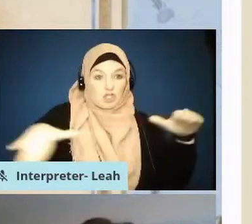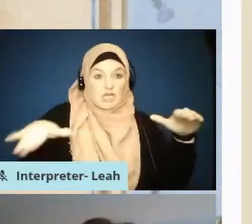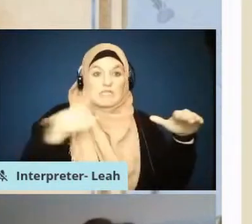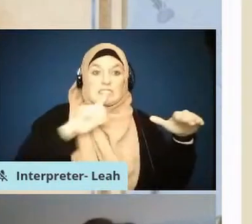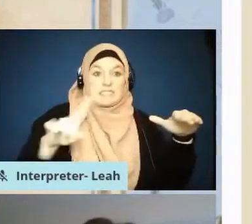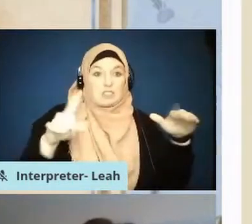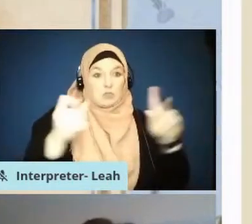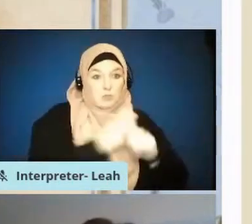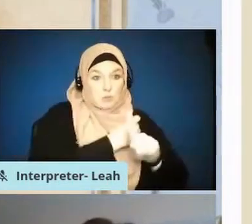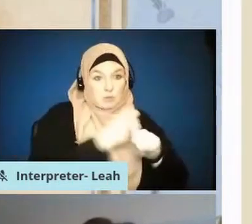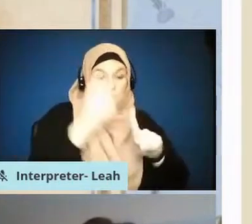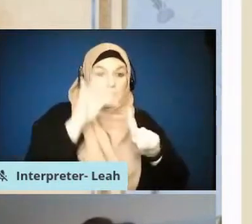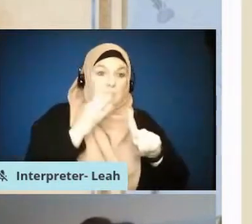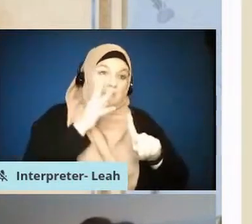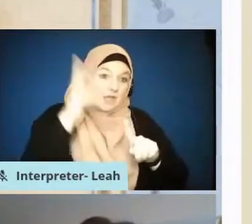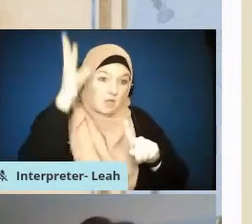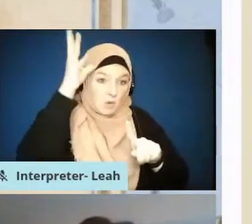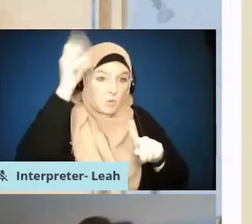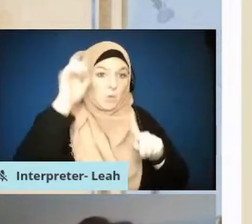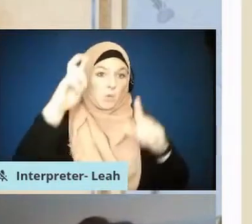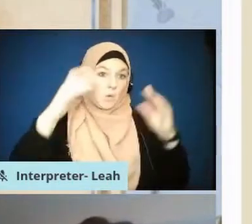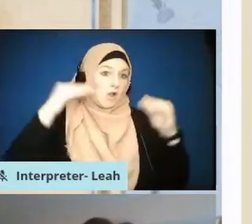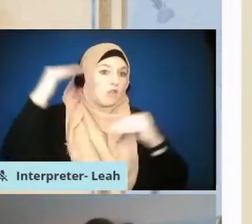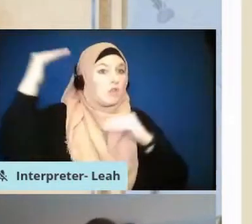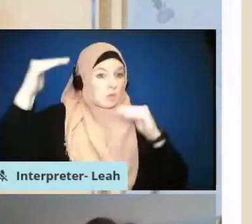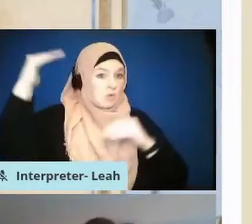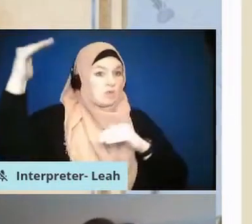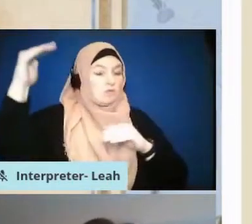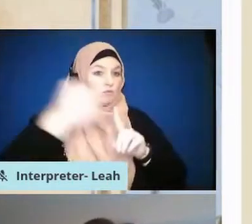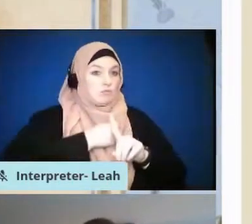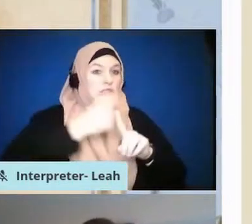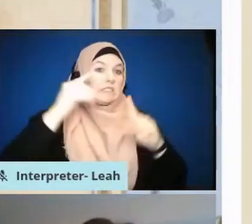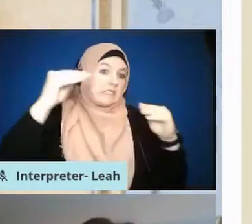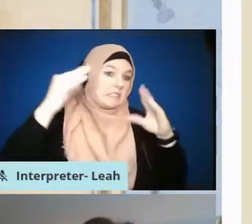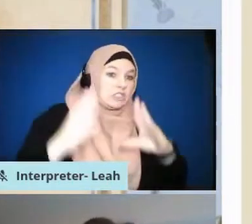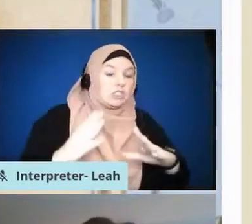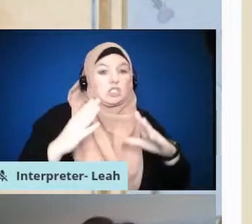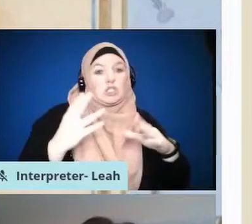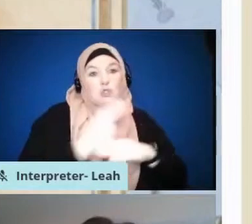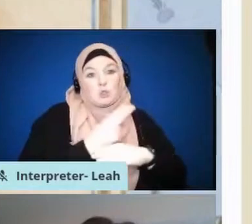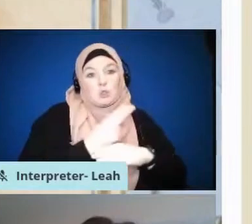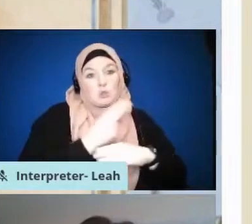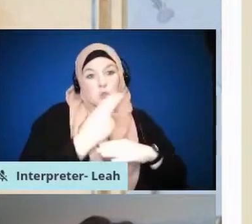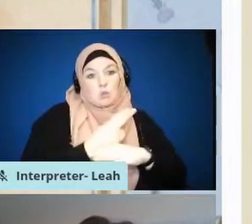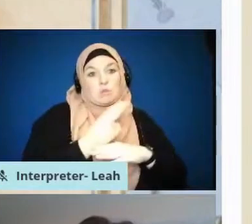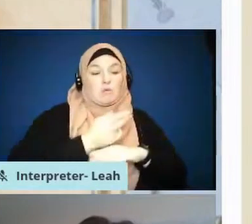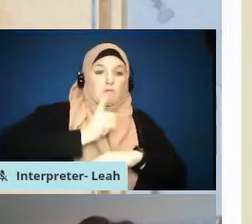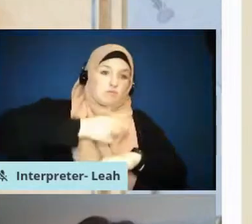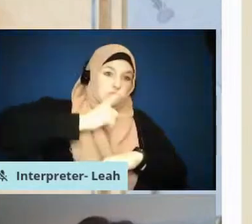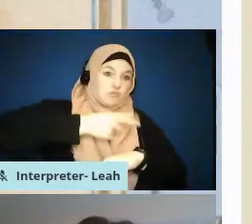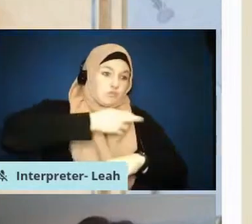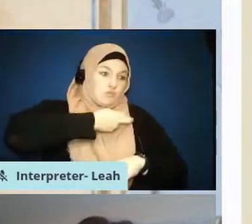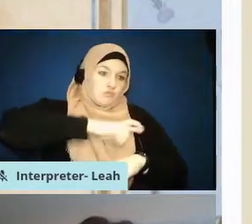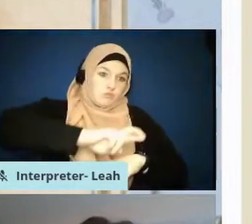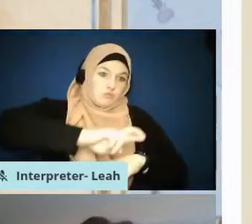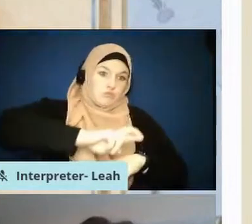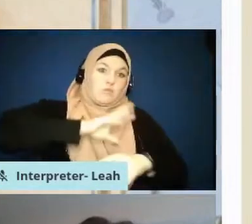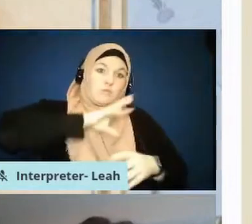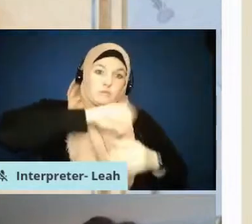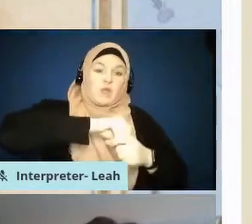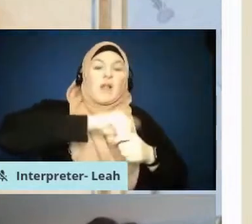is abused by a parent or an authority figure, such as a teacher, using an authoritarian religious